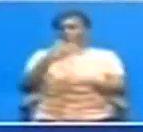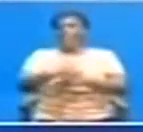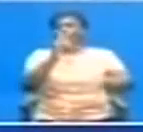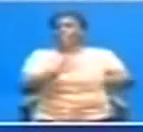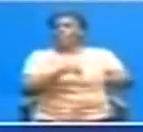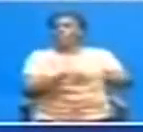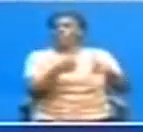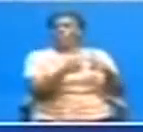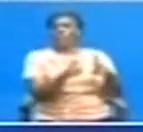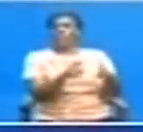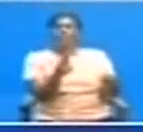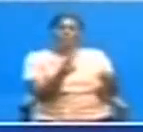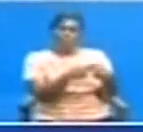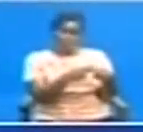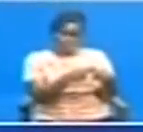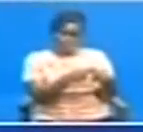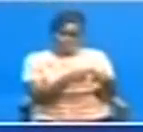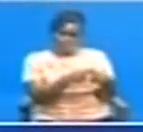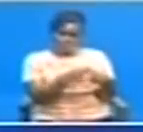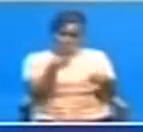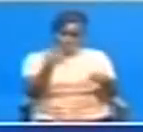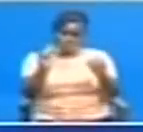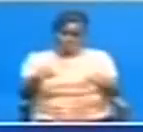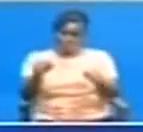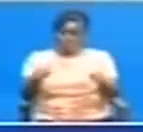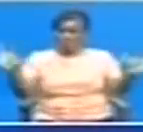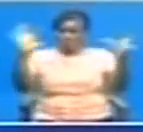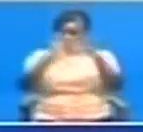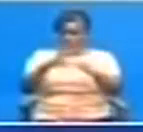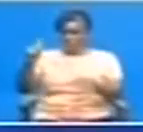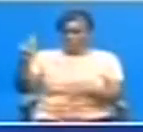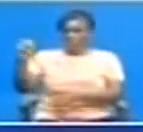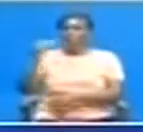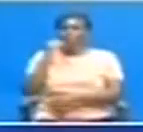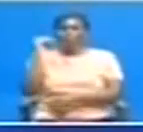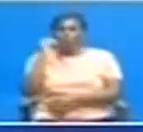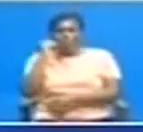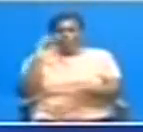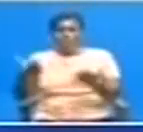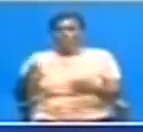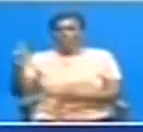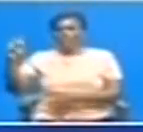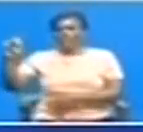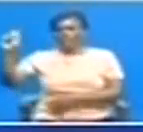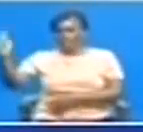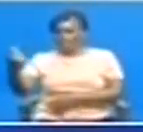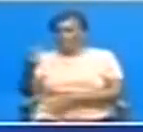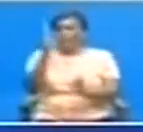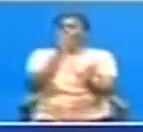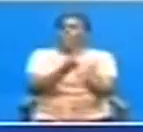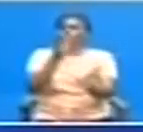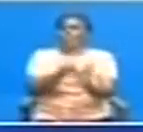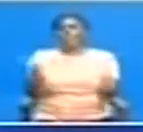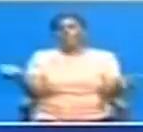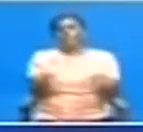season is going to be starting very soon, so be sure to tune in to KTN Home or KTN Kenya and participate in that